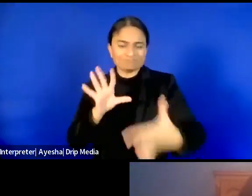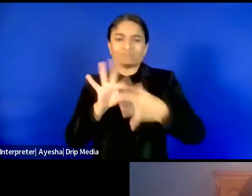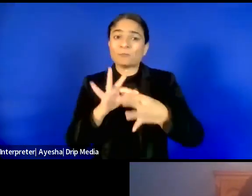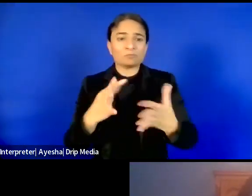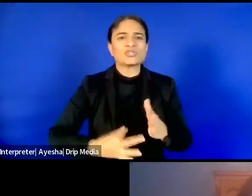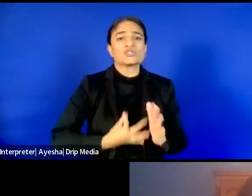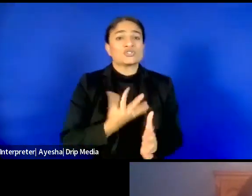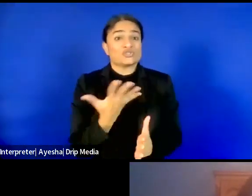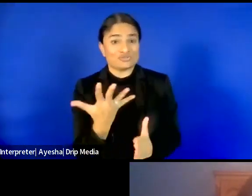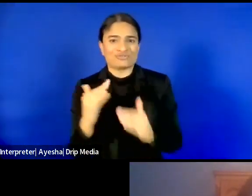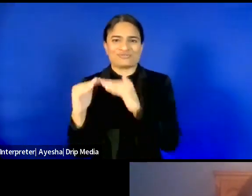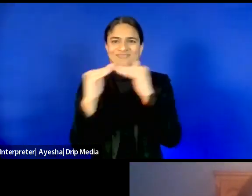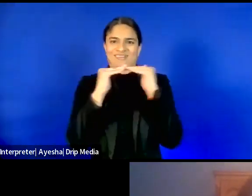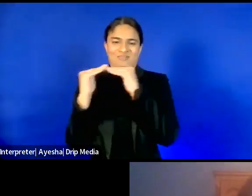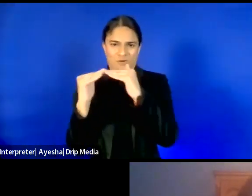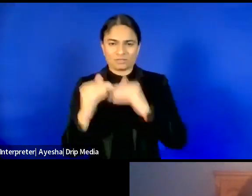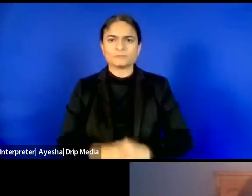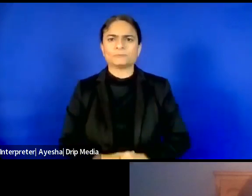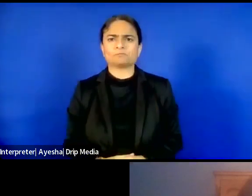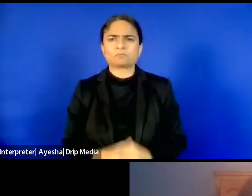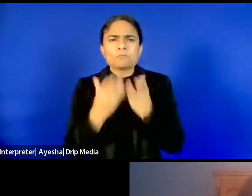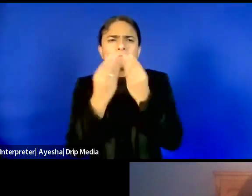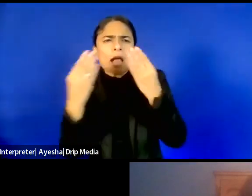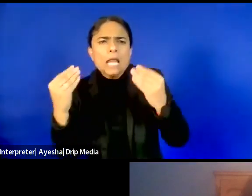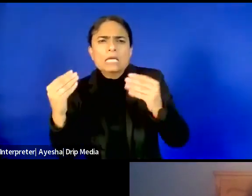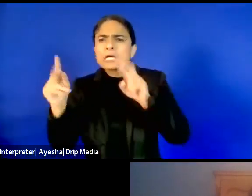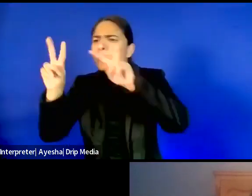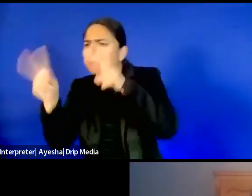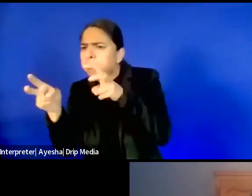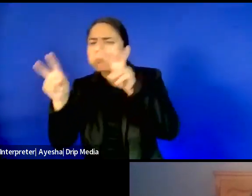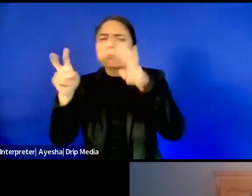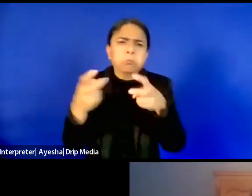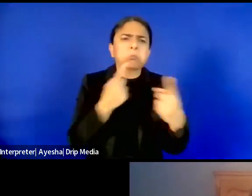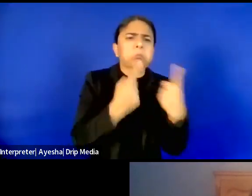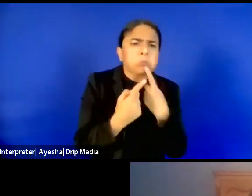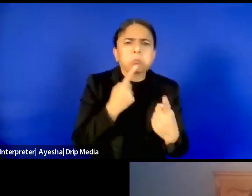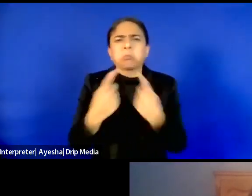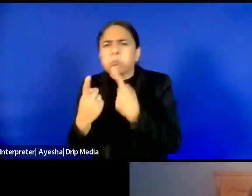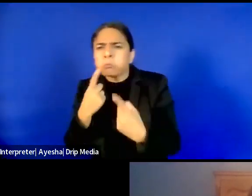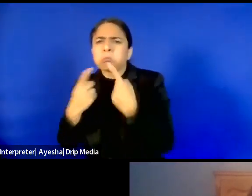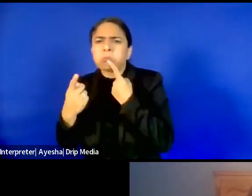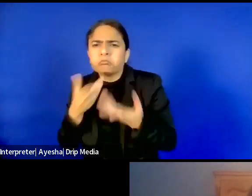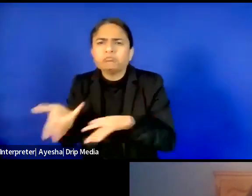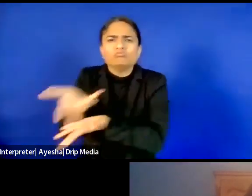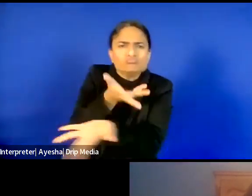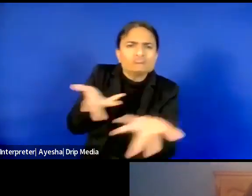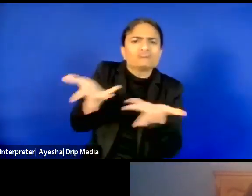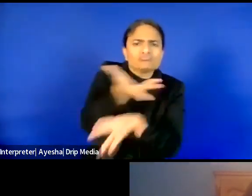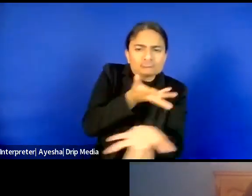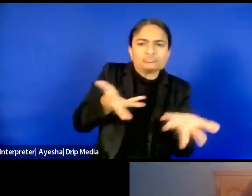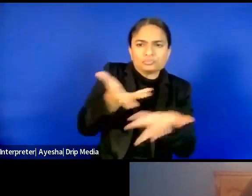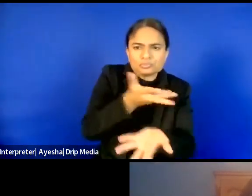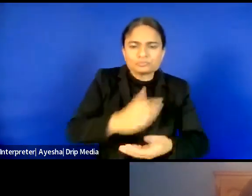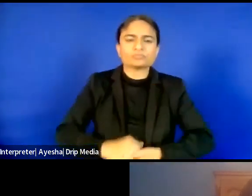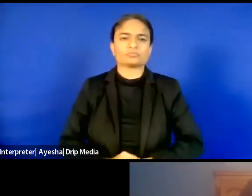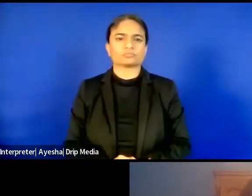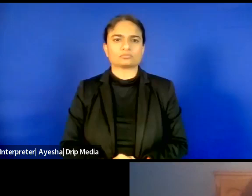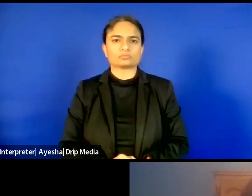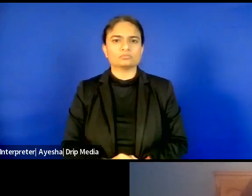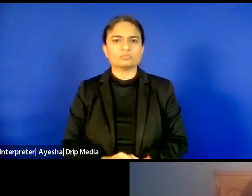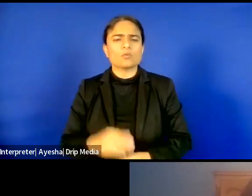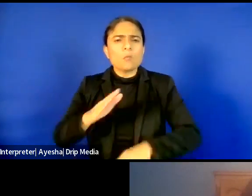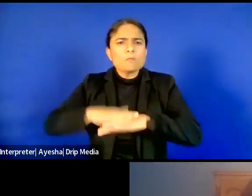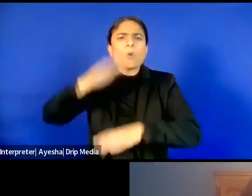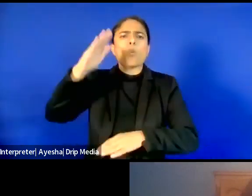discussed, and we'll be sharing a report in the next month or so, so you can all learn more about